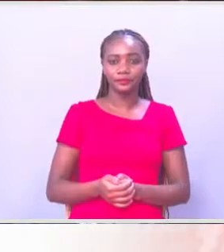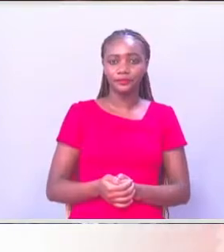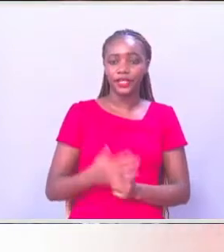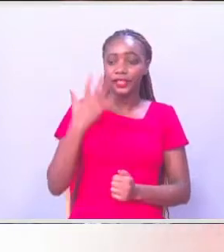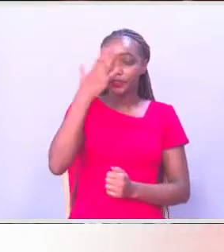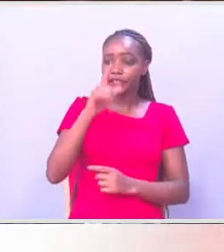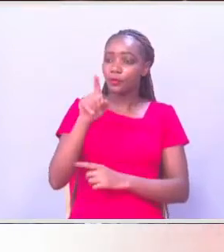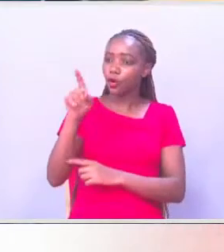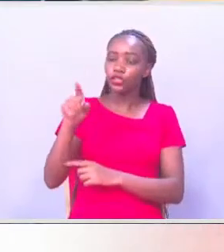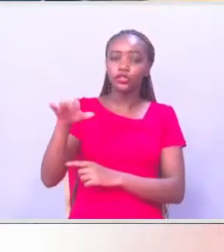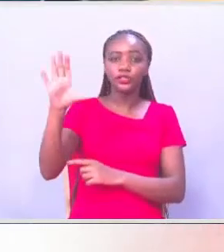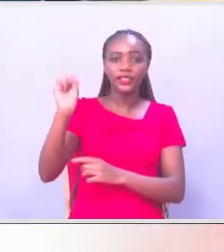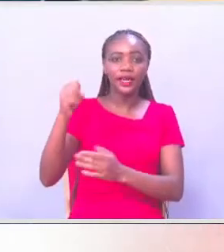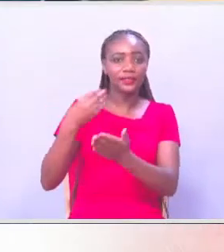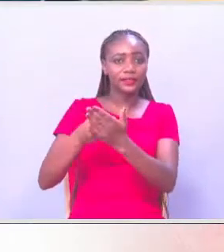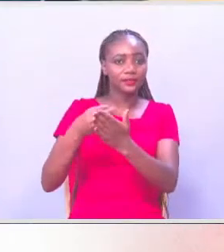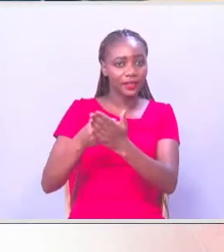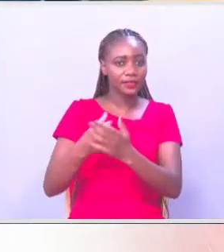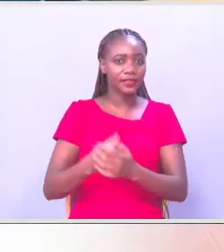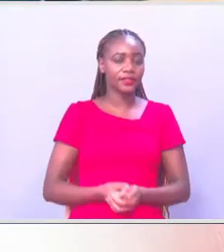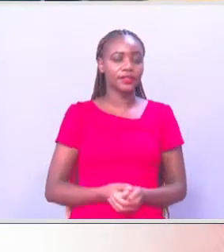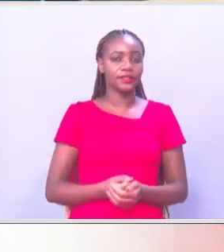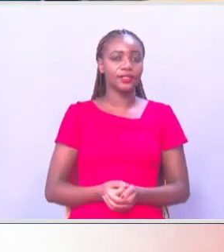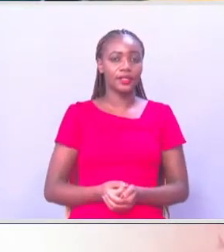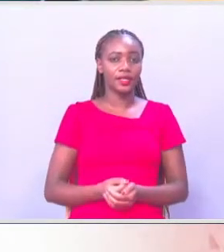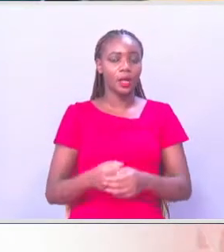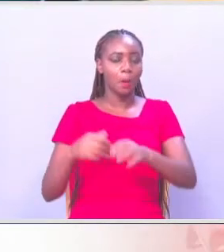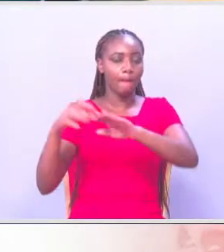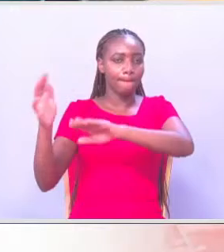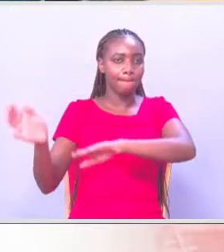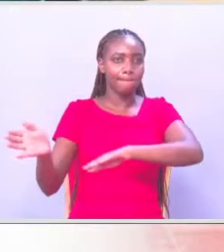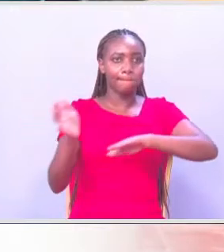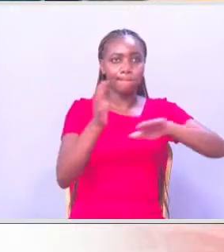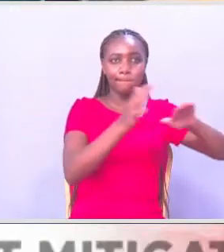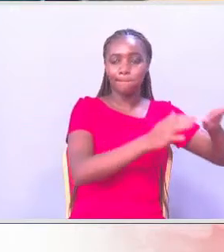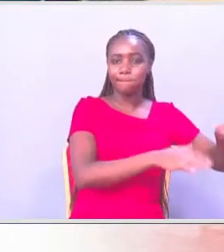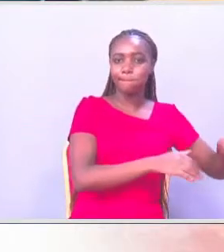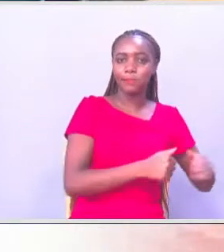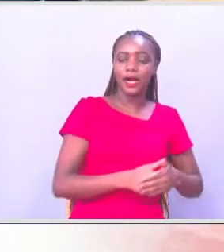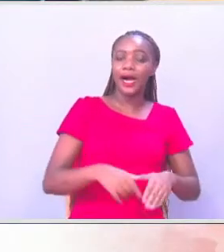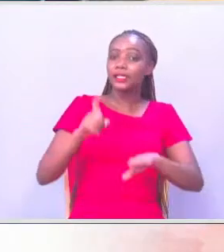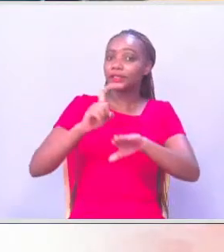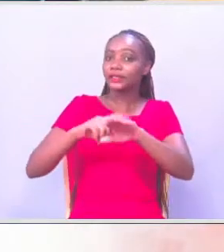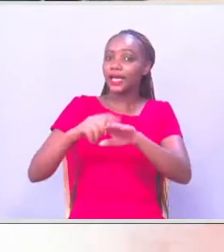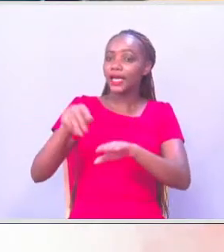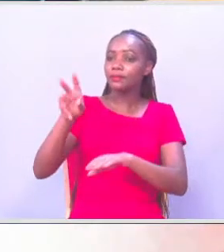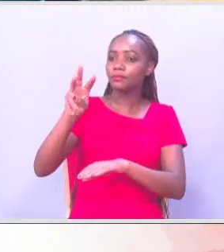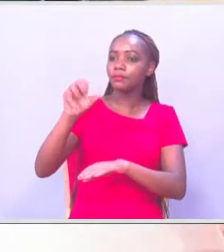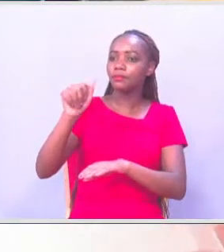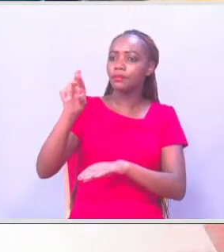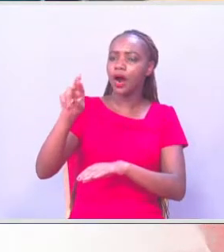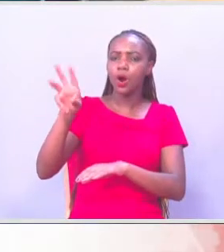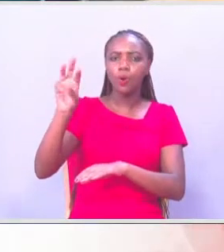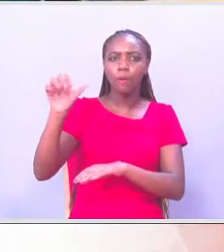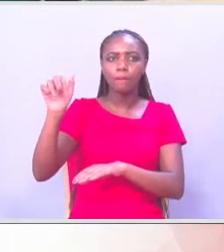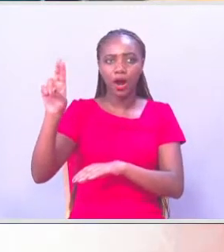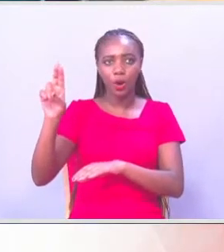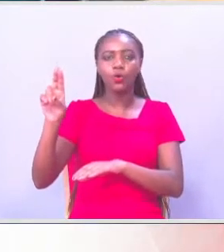you, Mr. Ukuriatani. Now, during the MauMau uprising in the years 1952